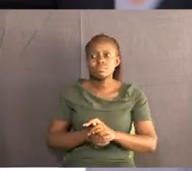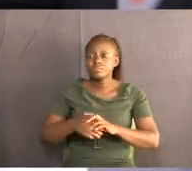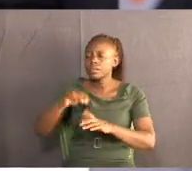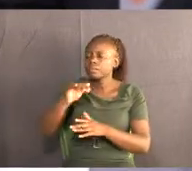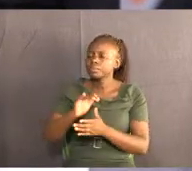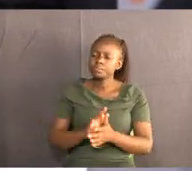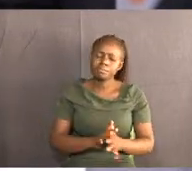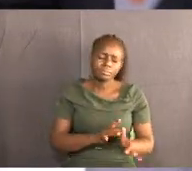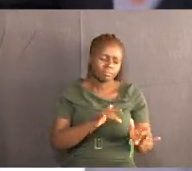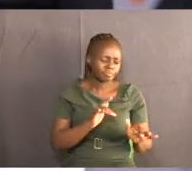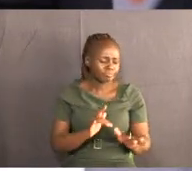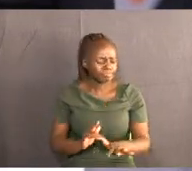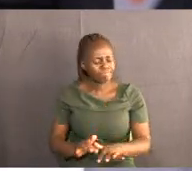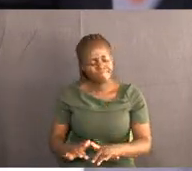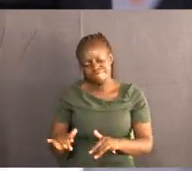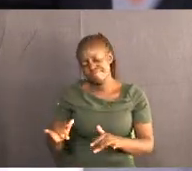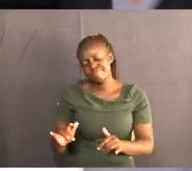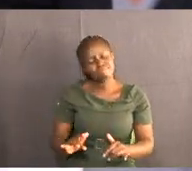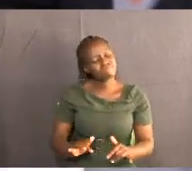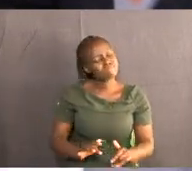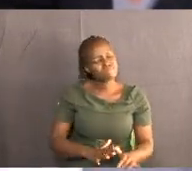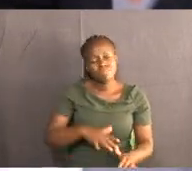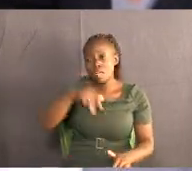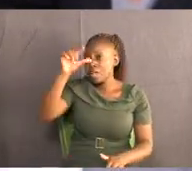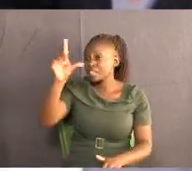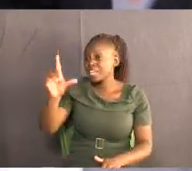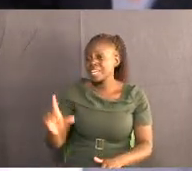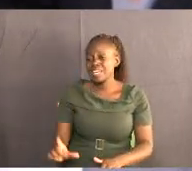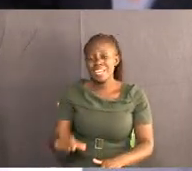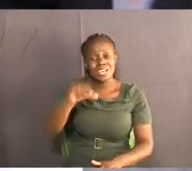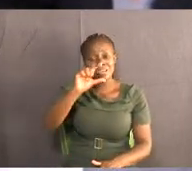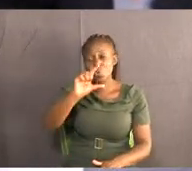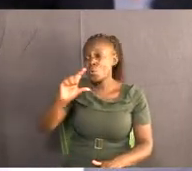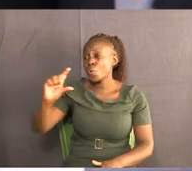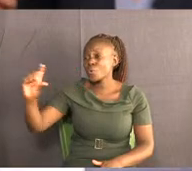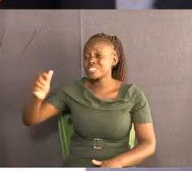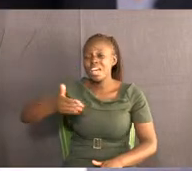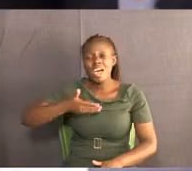unajibu. Msalaba unajibu. Msalaba